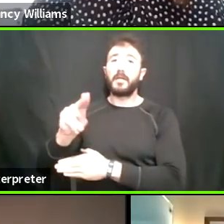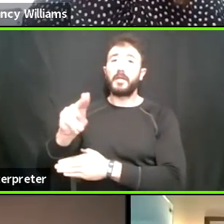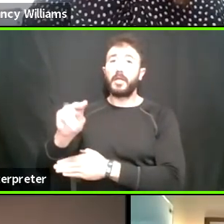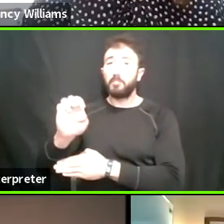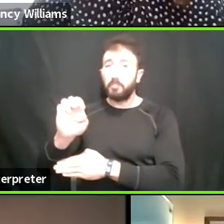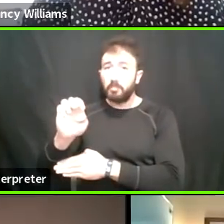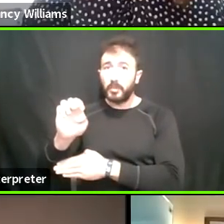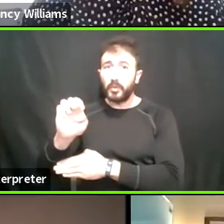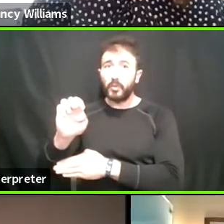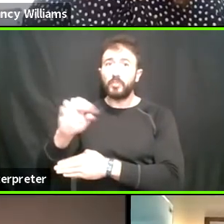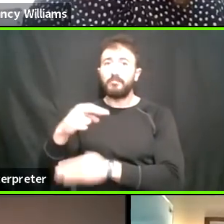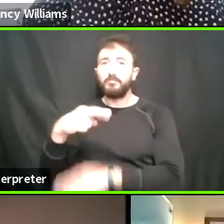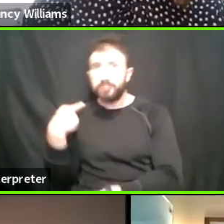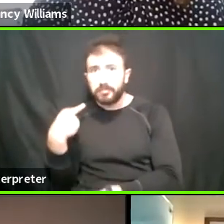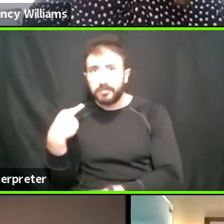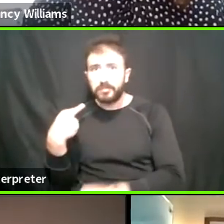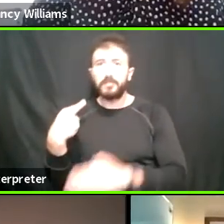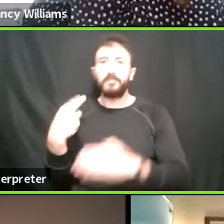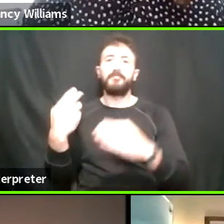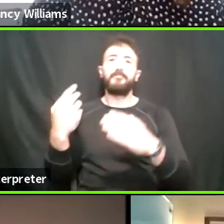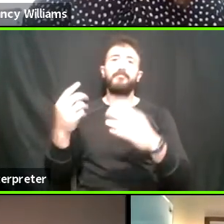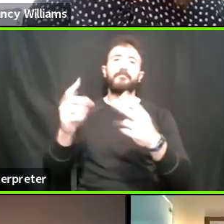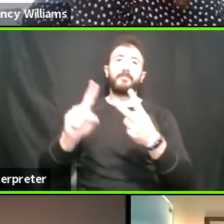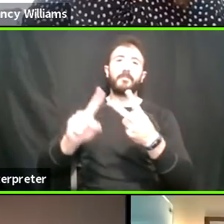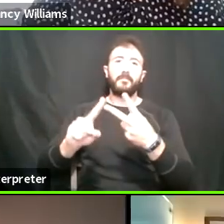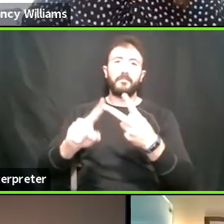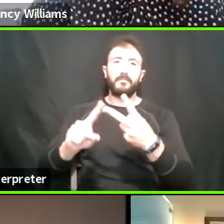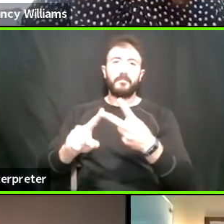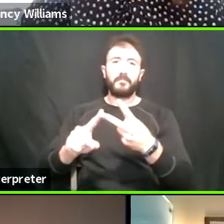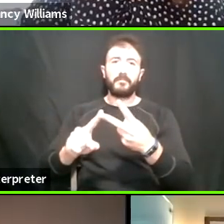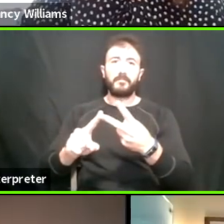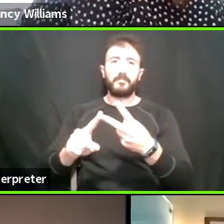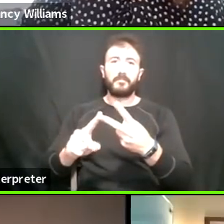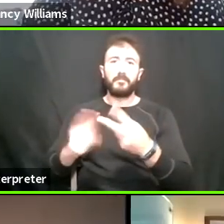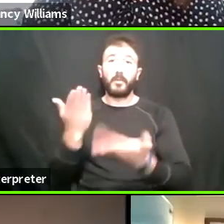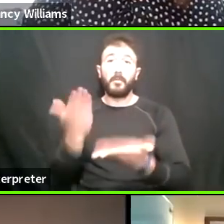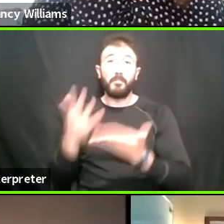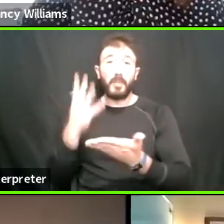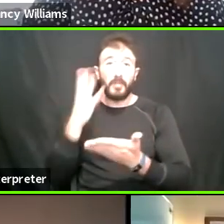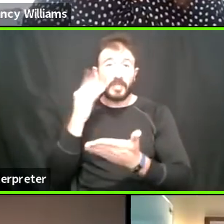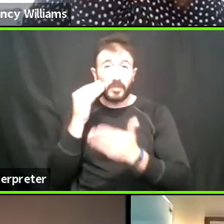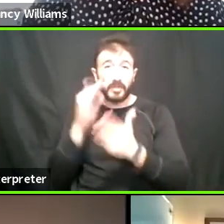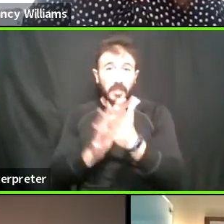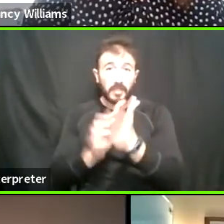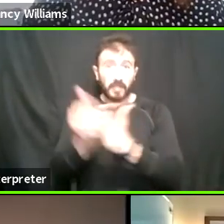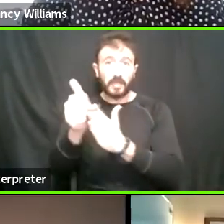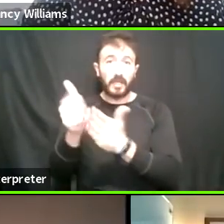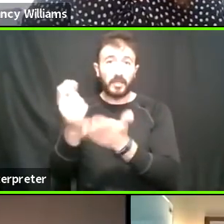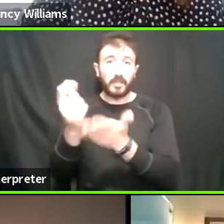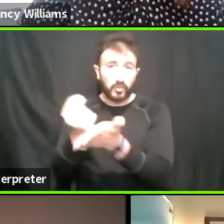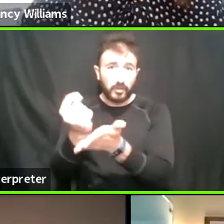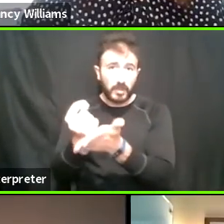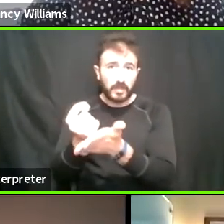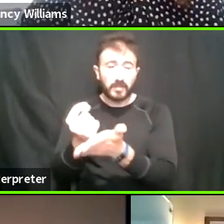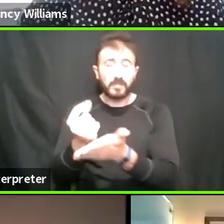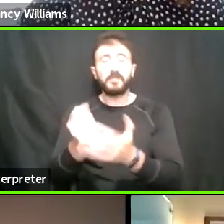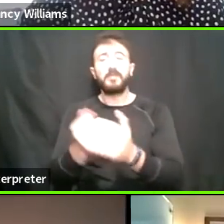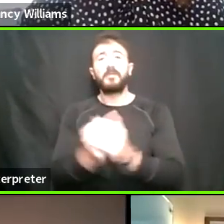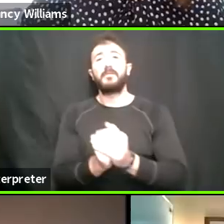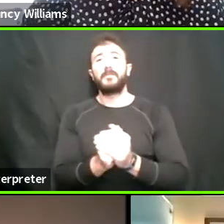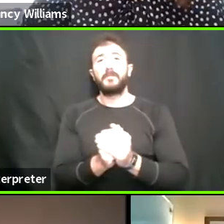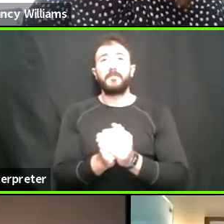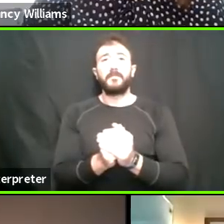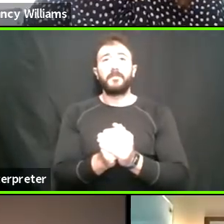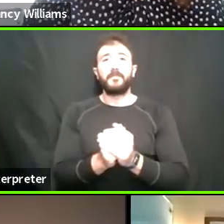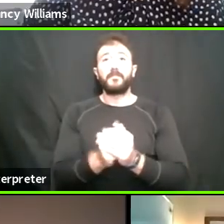maybe currently being going through cancer treatments and some other health conditions. It allows those